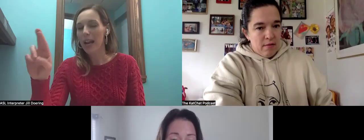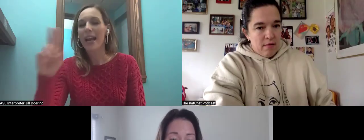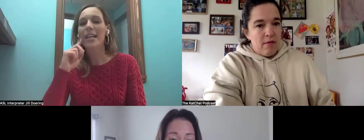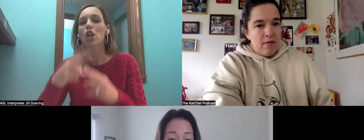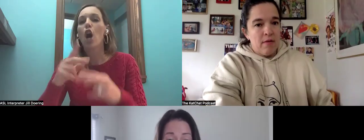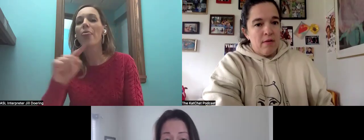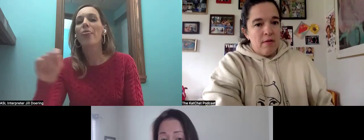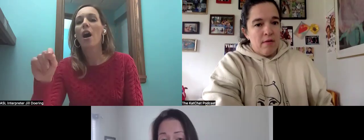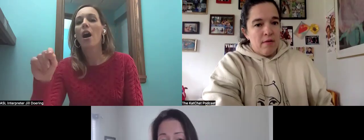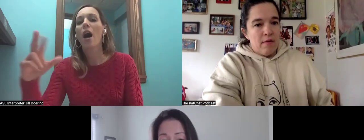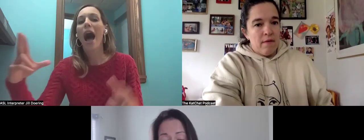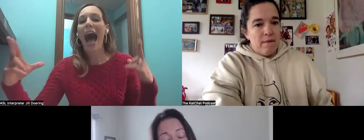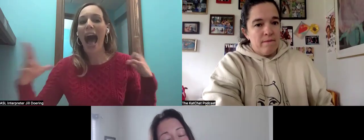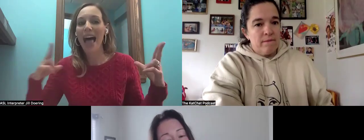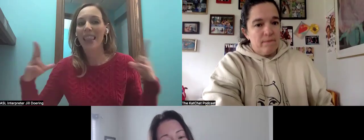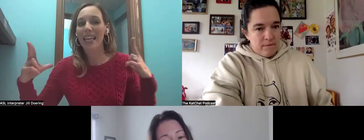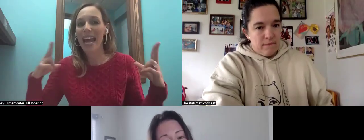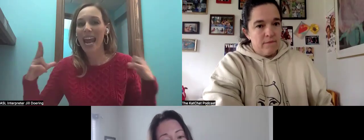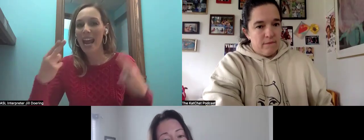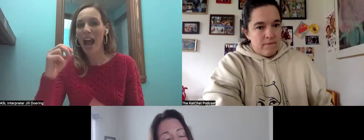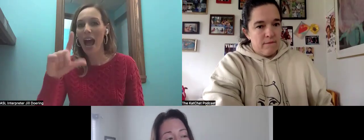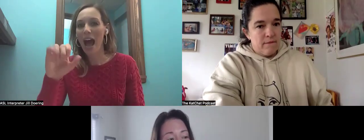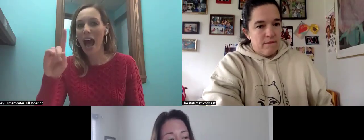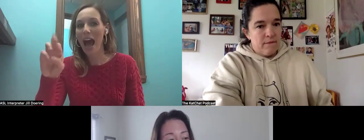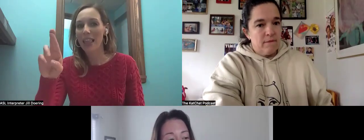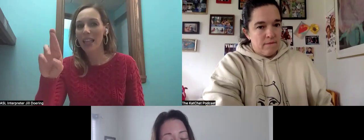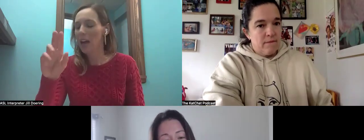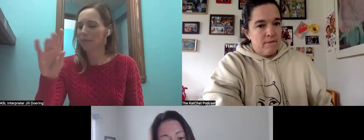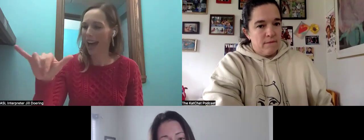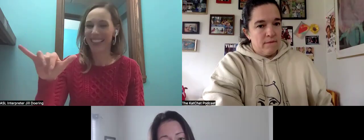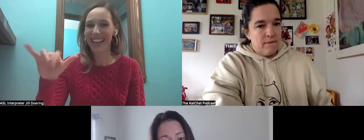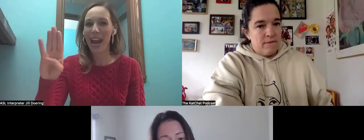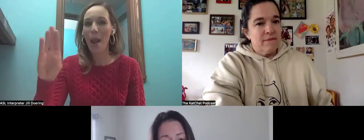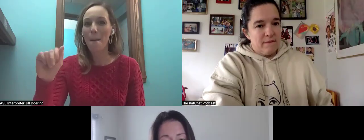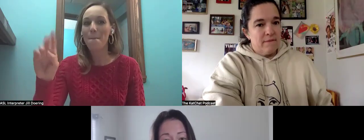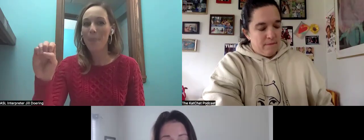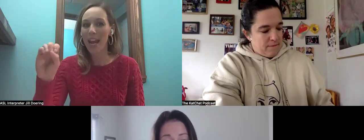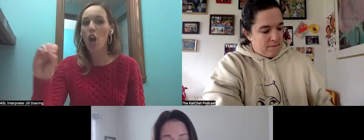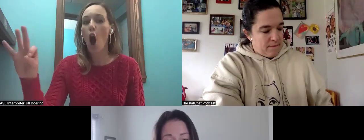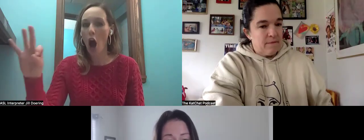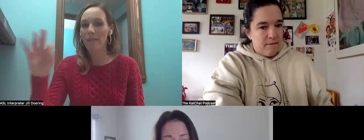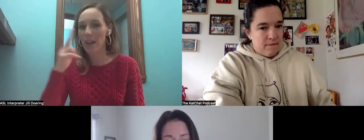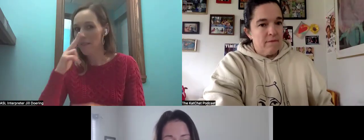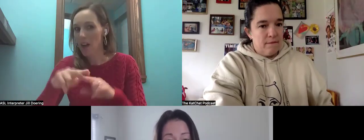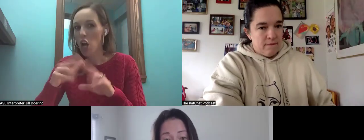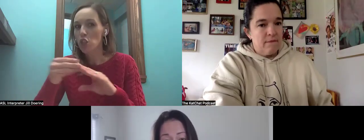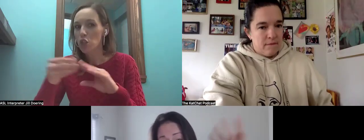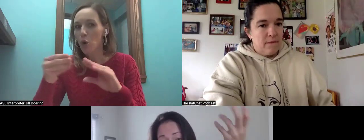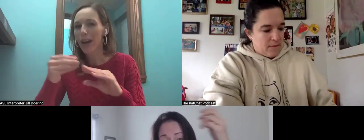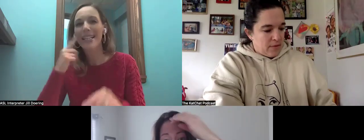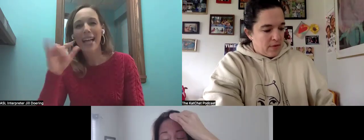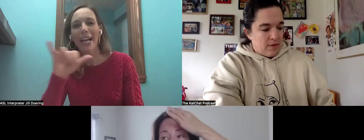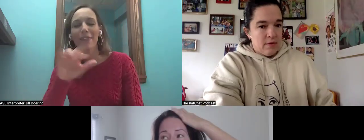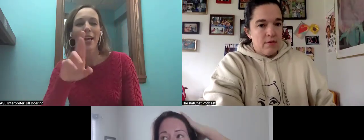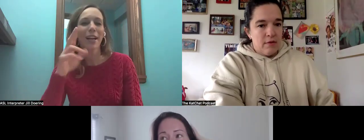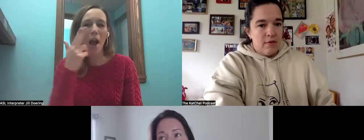I actually I've just started that one. It's really cute, really fun story, and there's got some humor, so it's more of a rom-com in my so